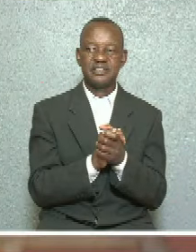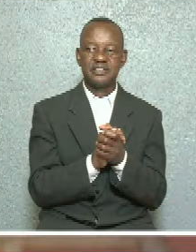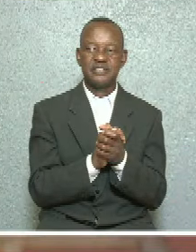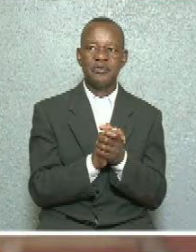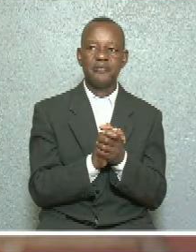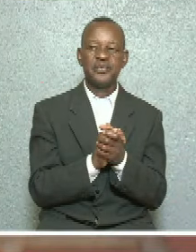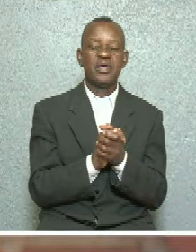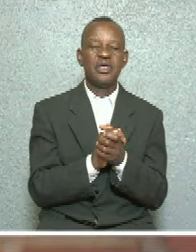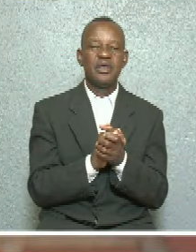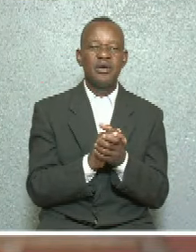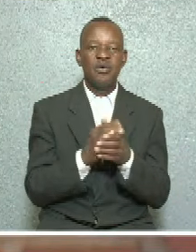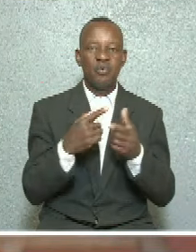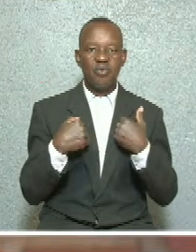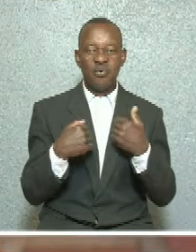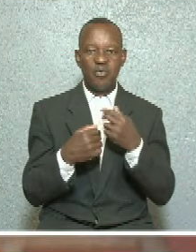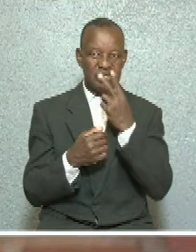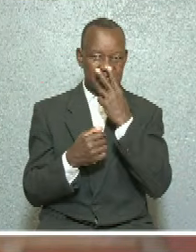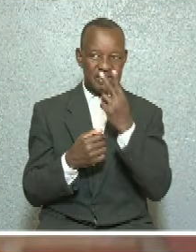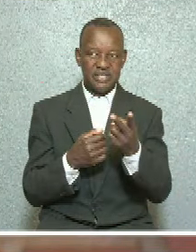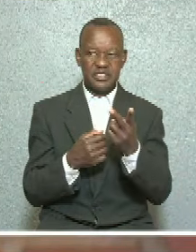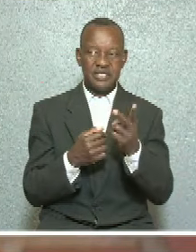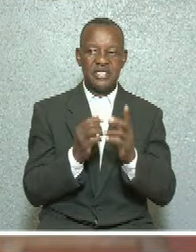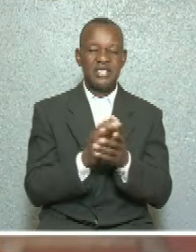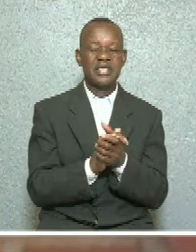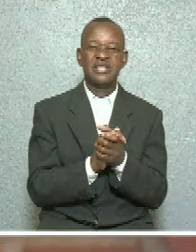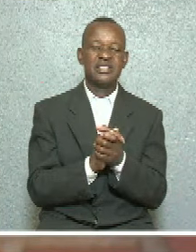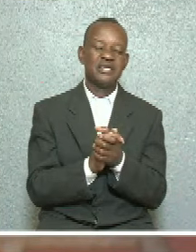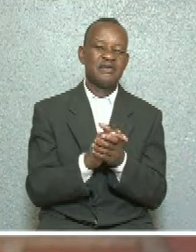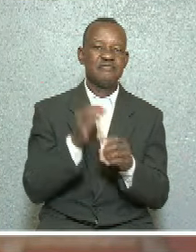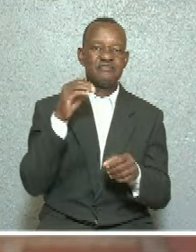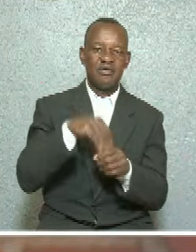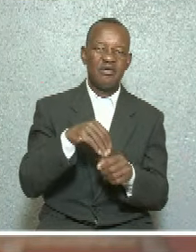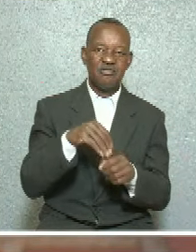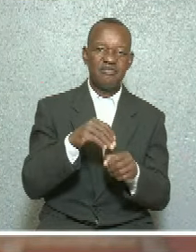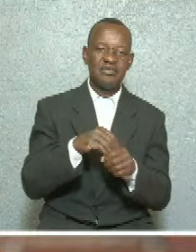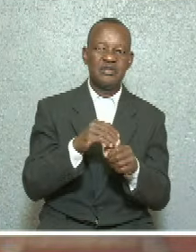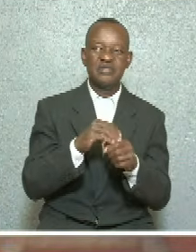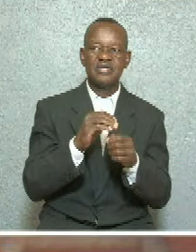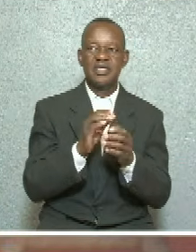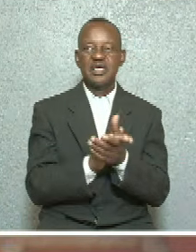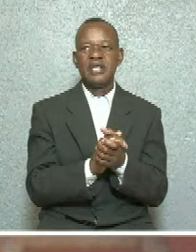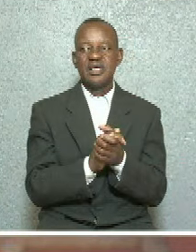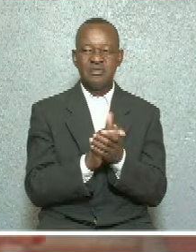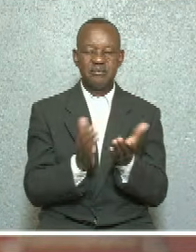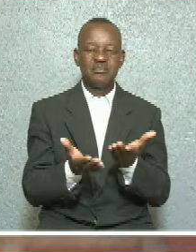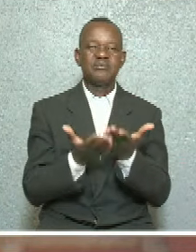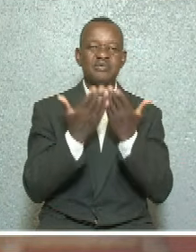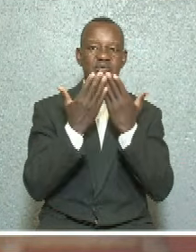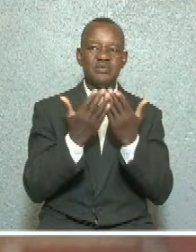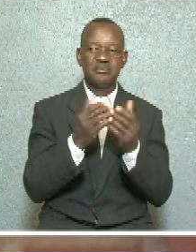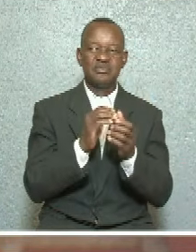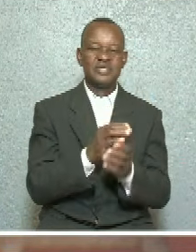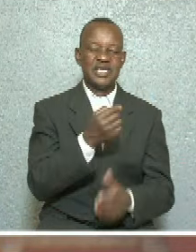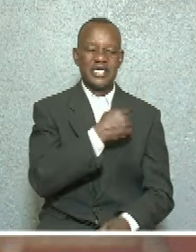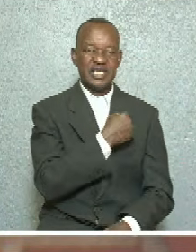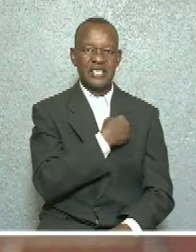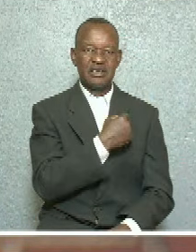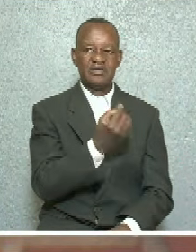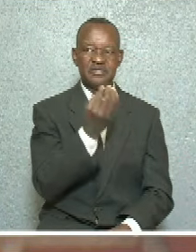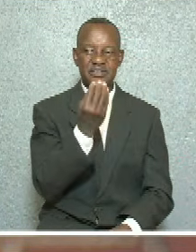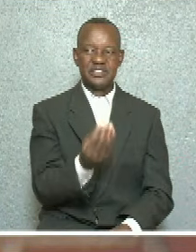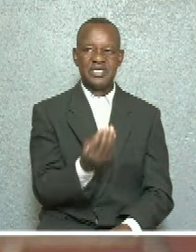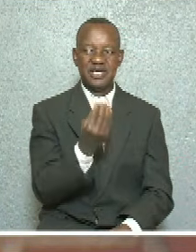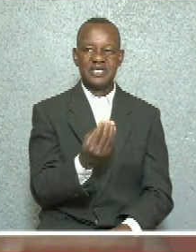back into the girl child. So if the world must burn, let it burn. But look after yourself.